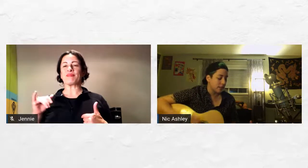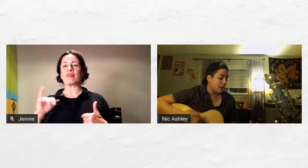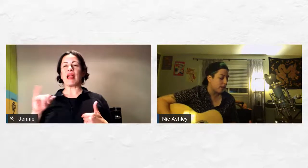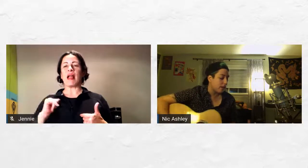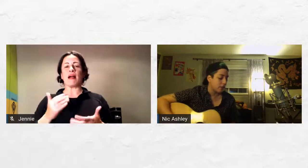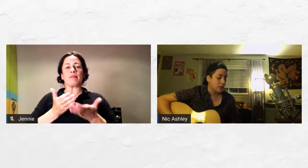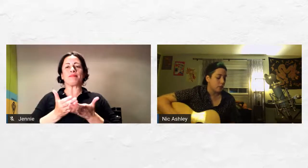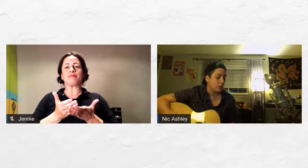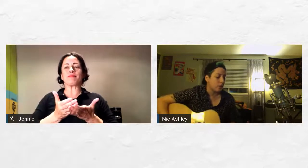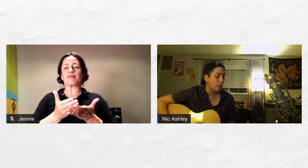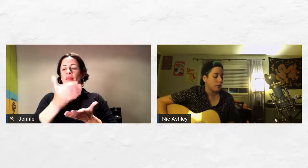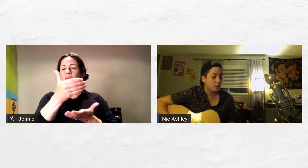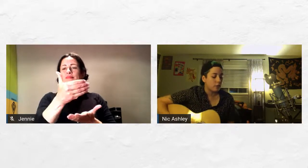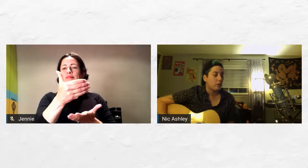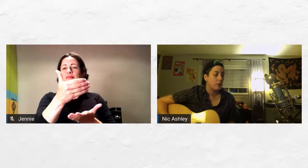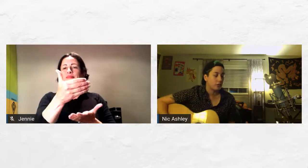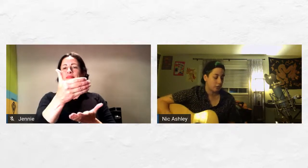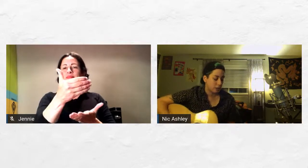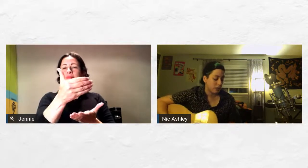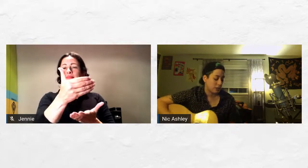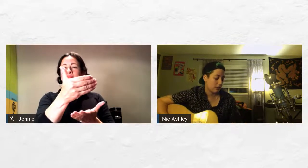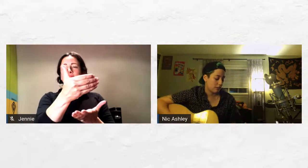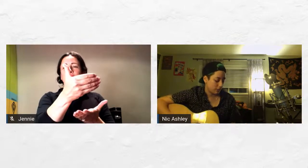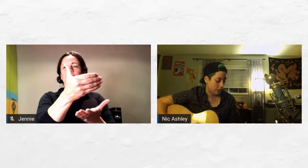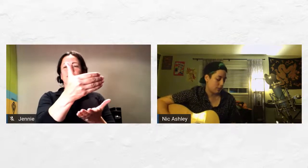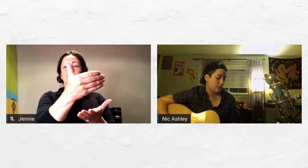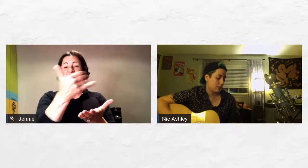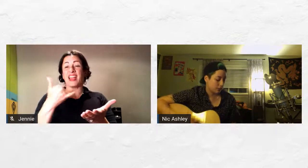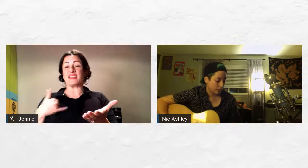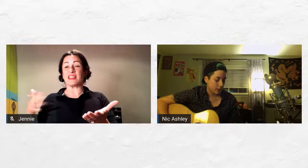Changing their course,